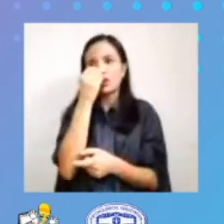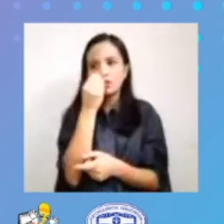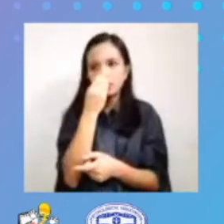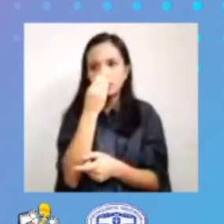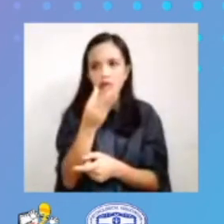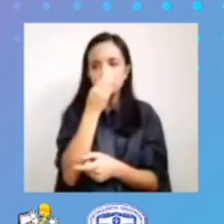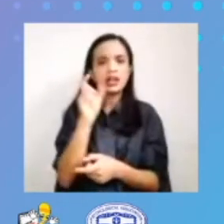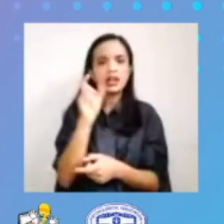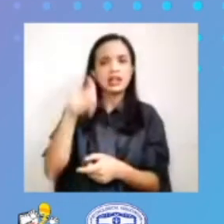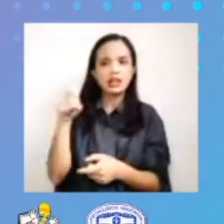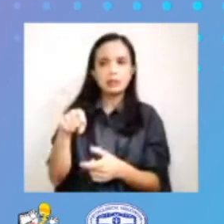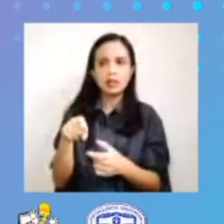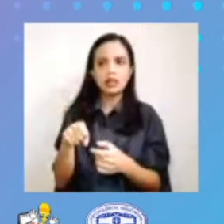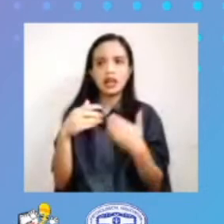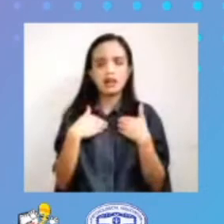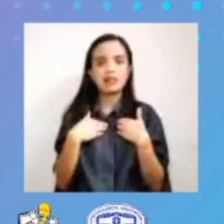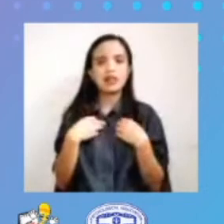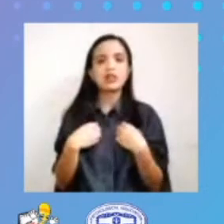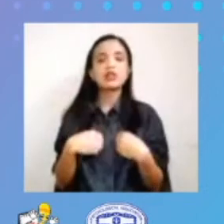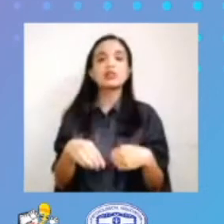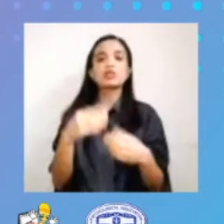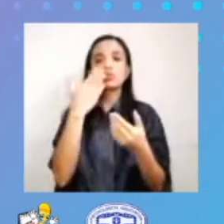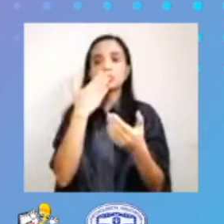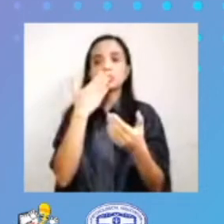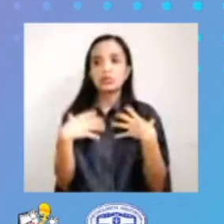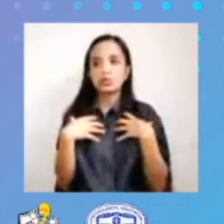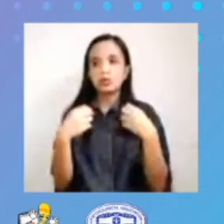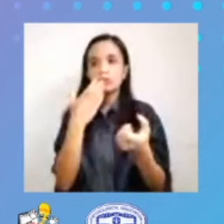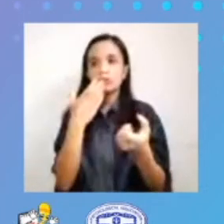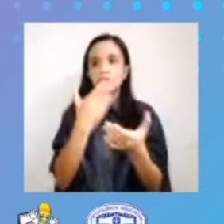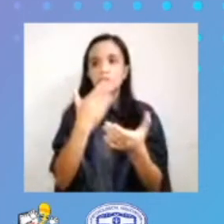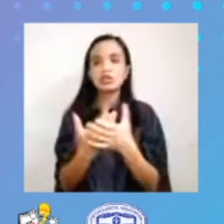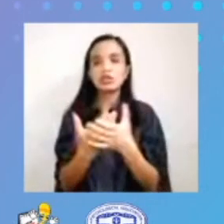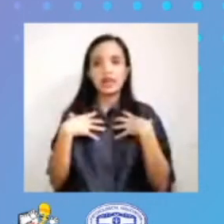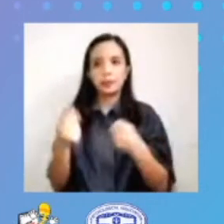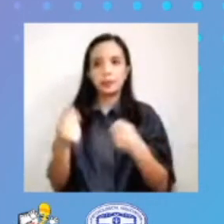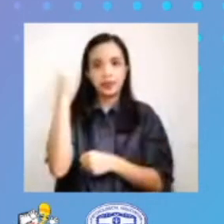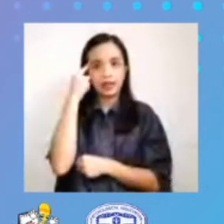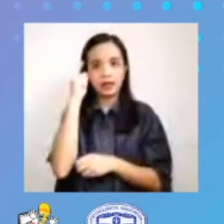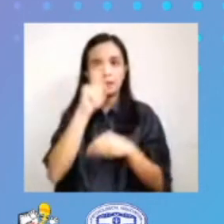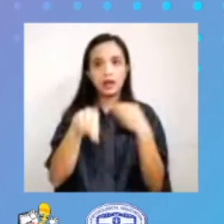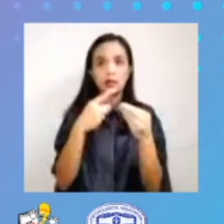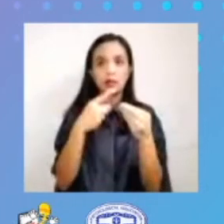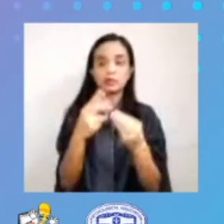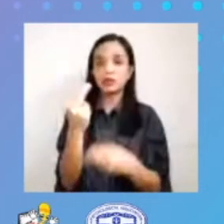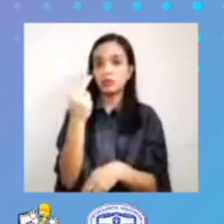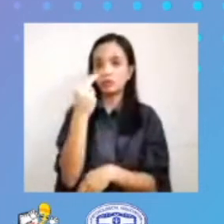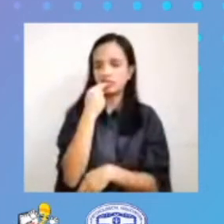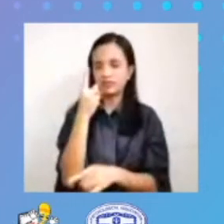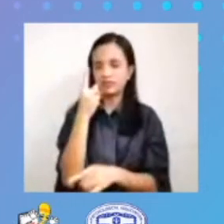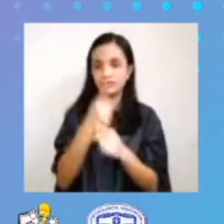Yes. I Adrian, kasi we're talking about exercise and in relation to stroke. We always want